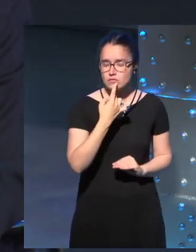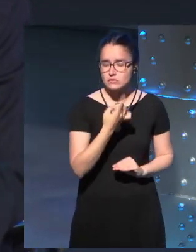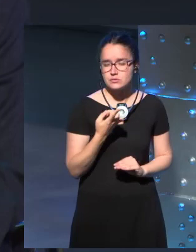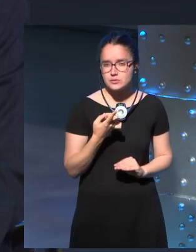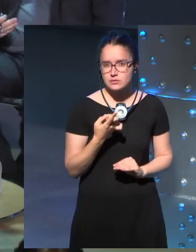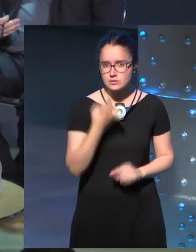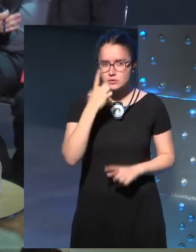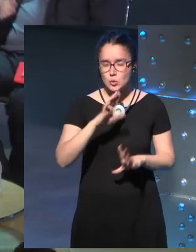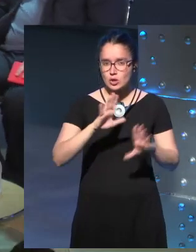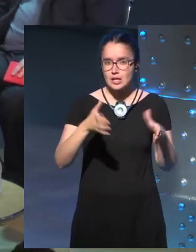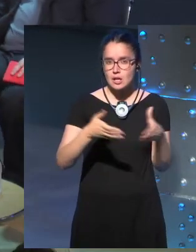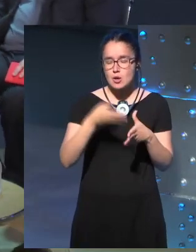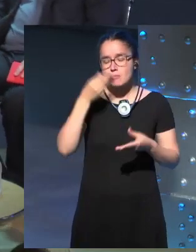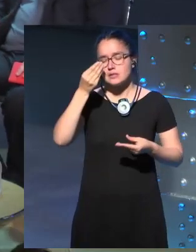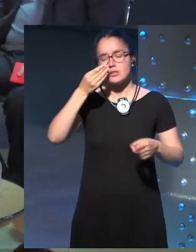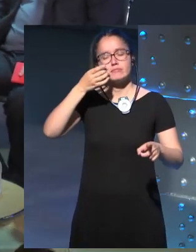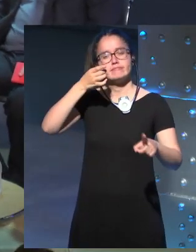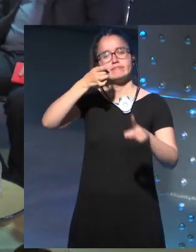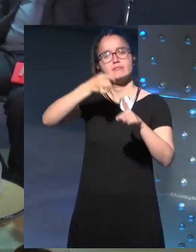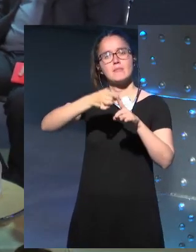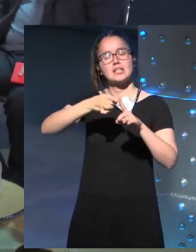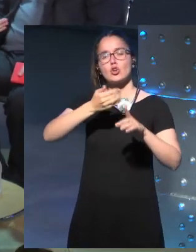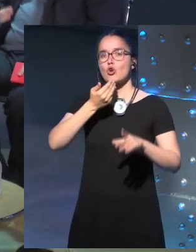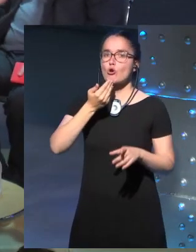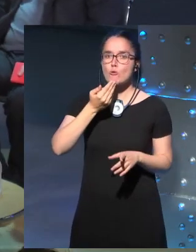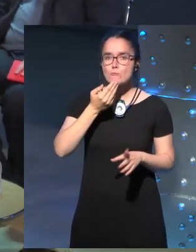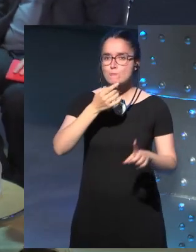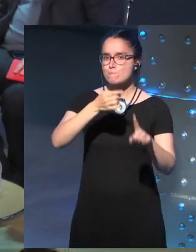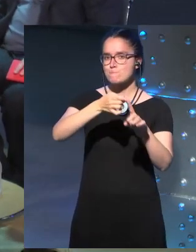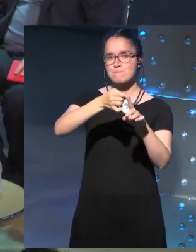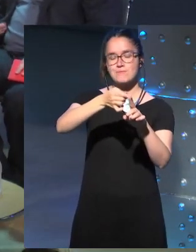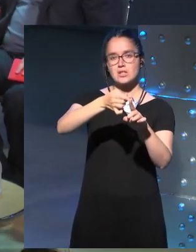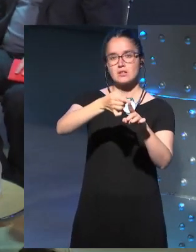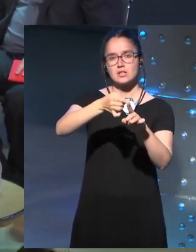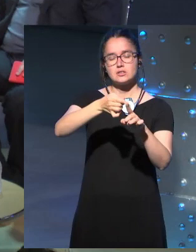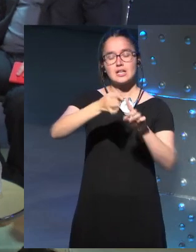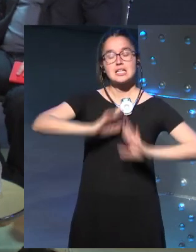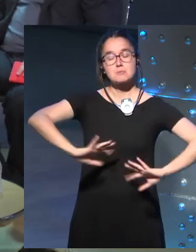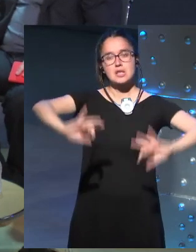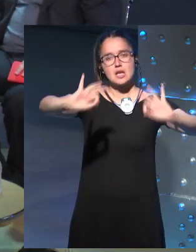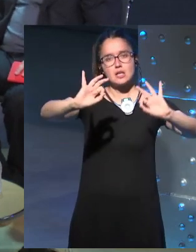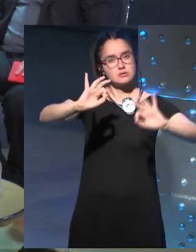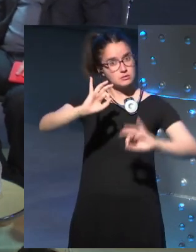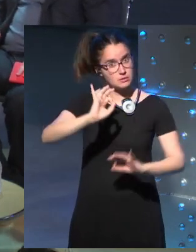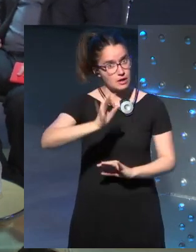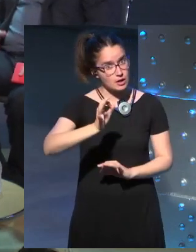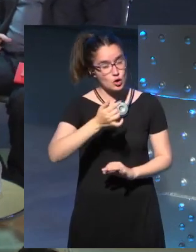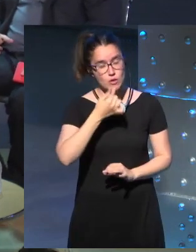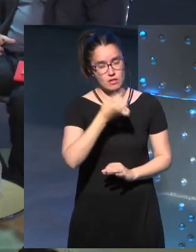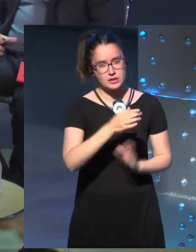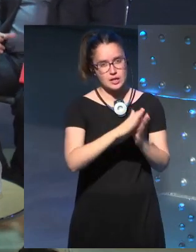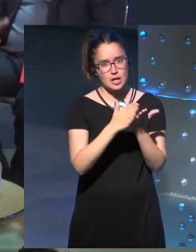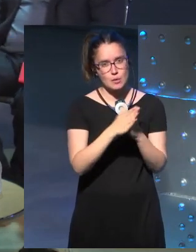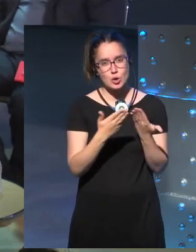that in your book, that feel like that there's some kind of fate that make them a singular.